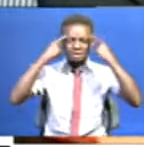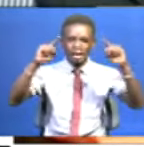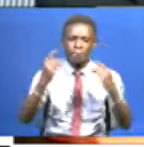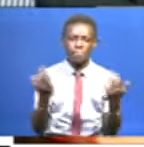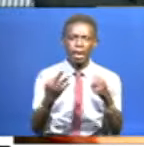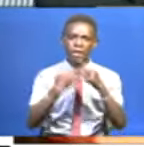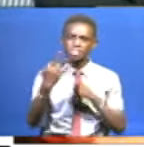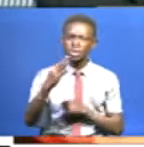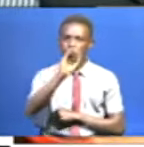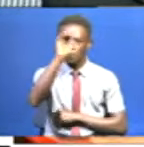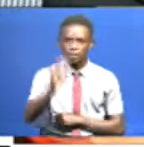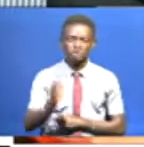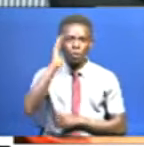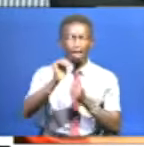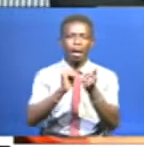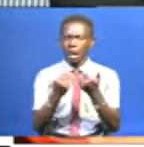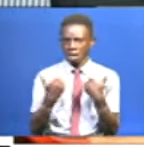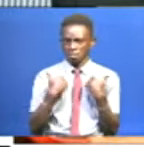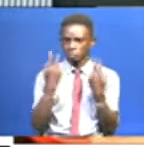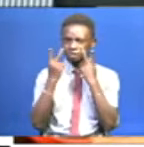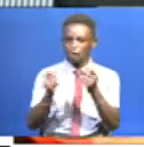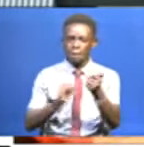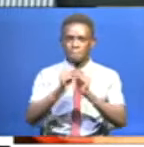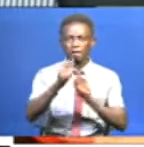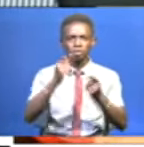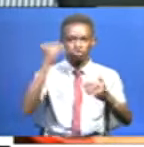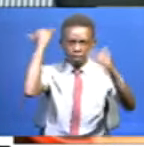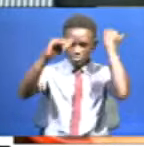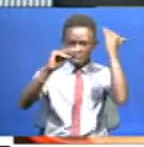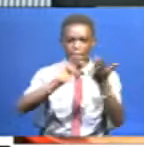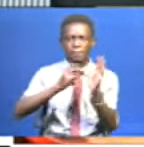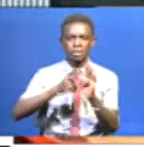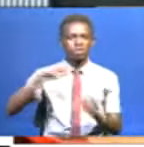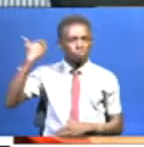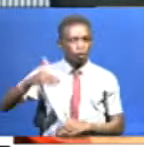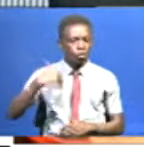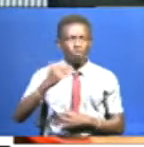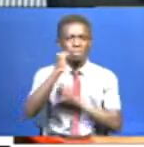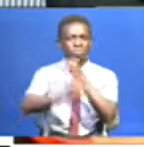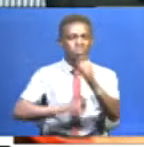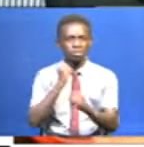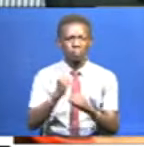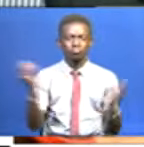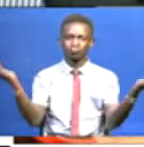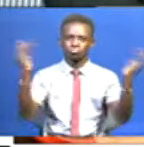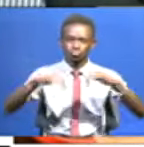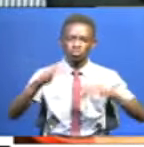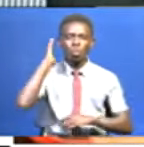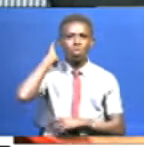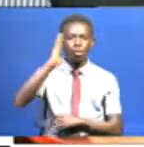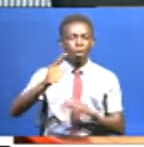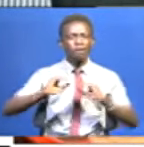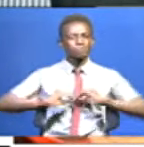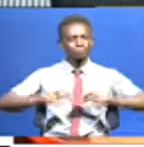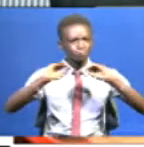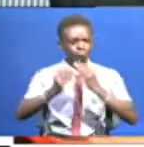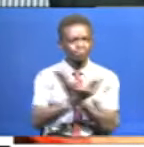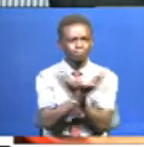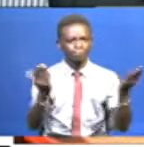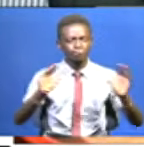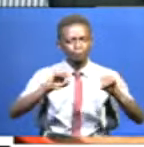the university. So these annual cogles clearly shapes them, gives them the focus